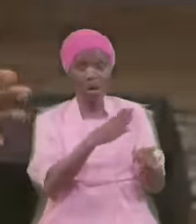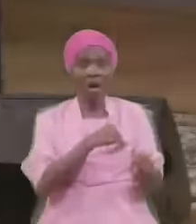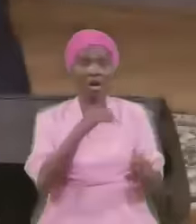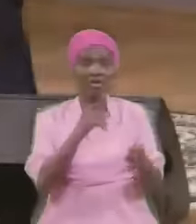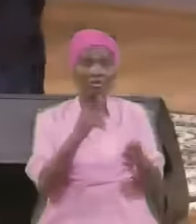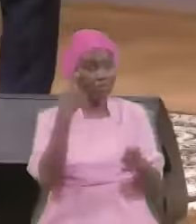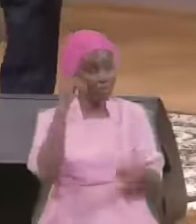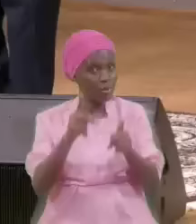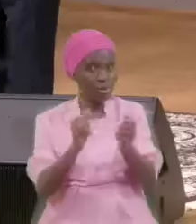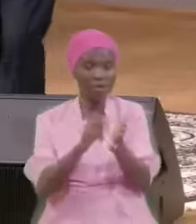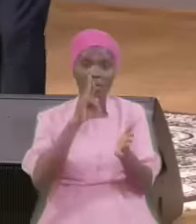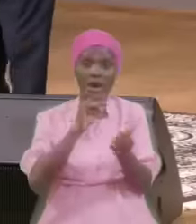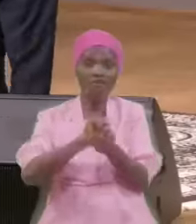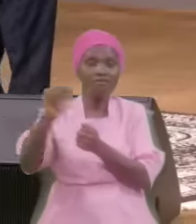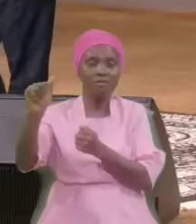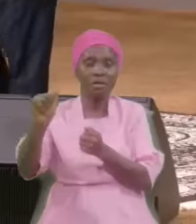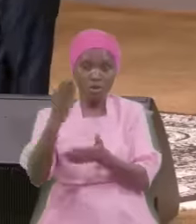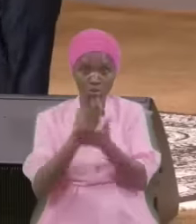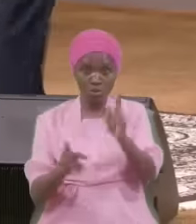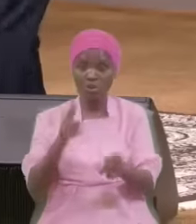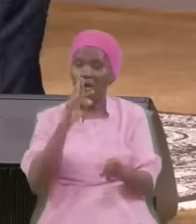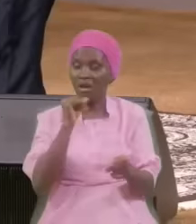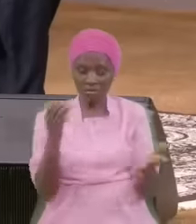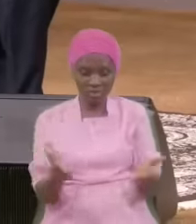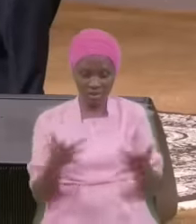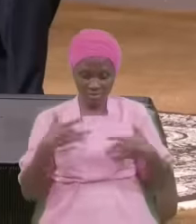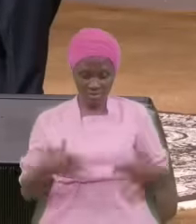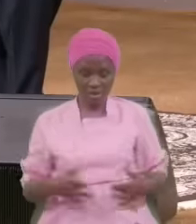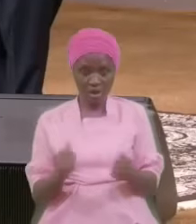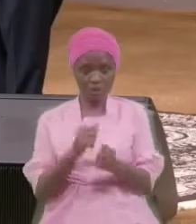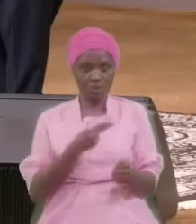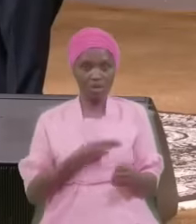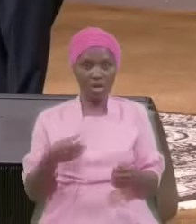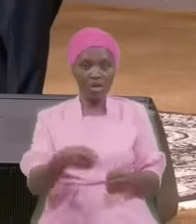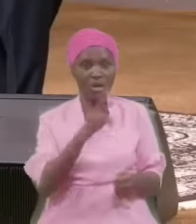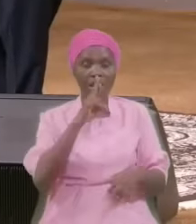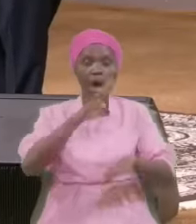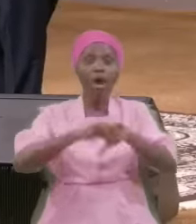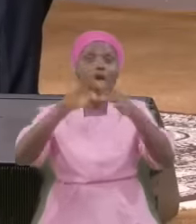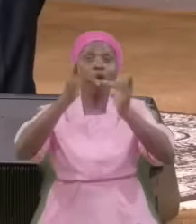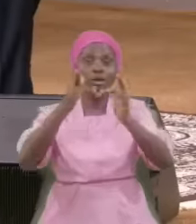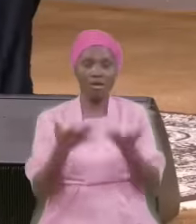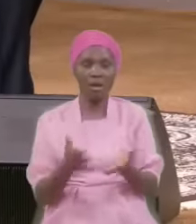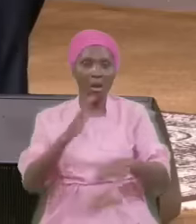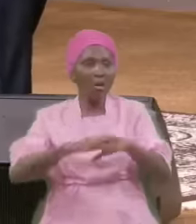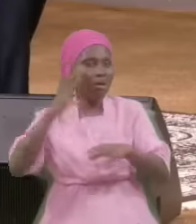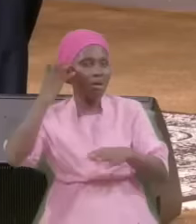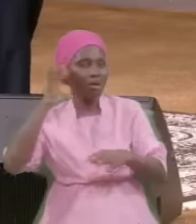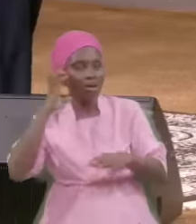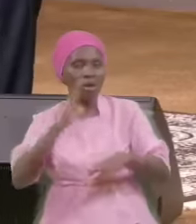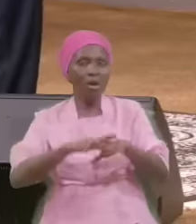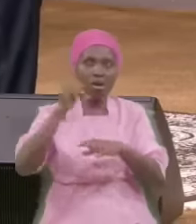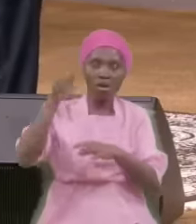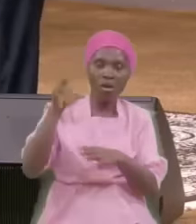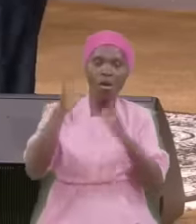they're online or in various congregations. Wonders are going to happen to them by